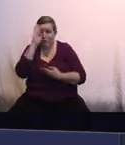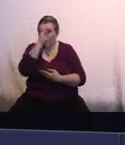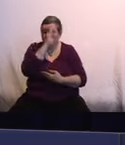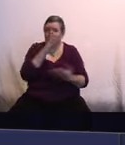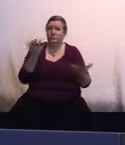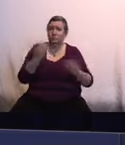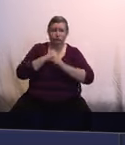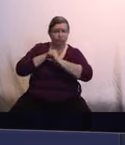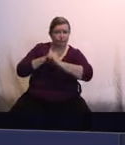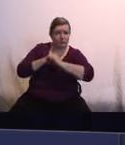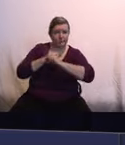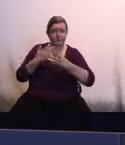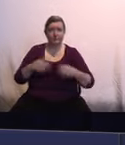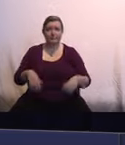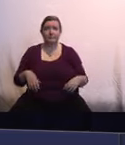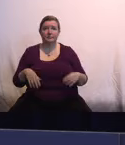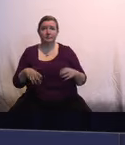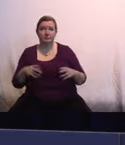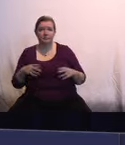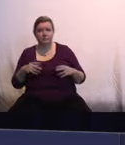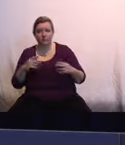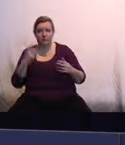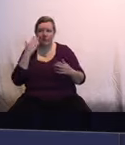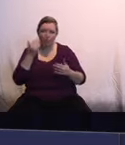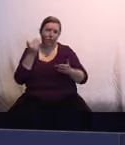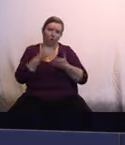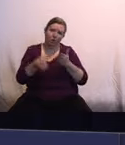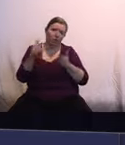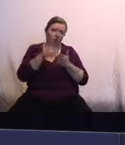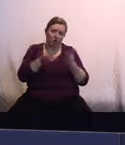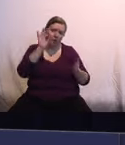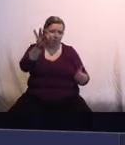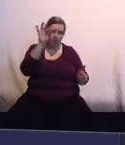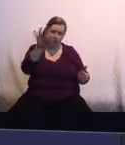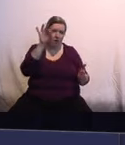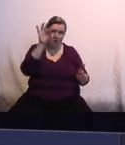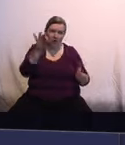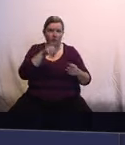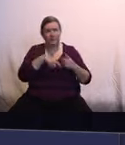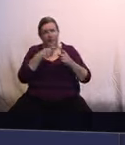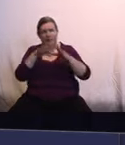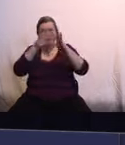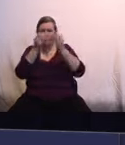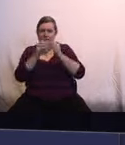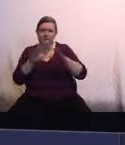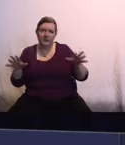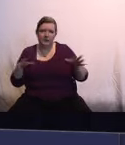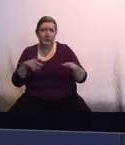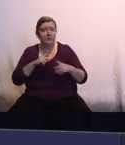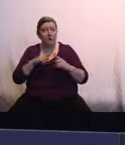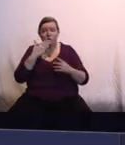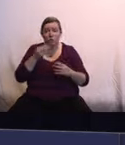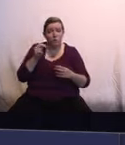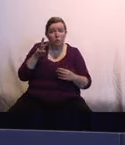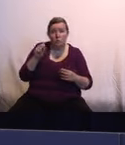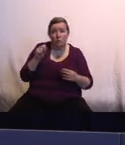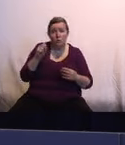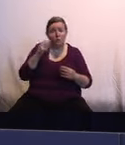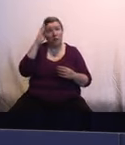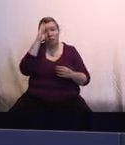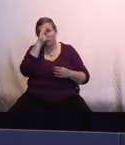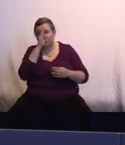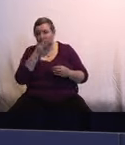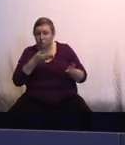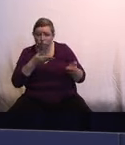are weary of repeated pandemic messages. And yes, there is good news that cases and hospitalizations